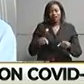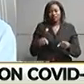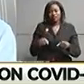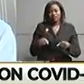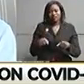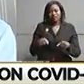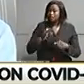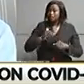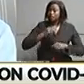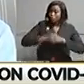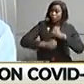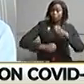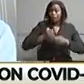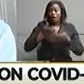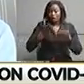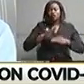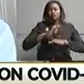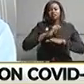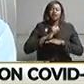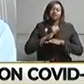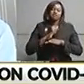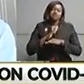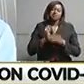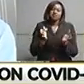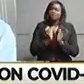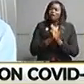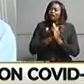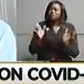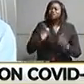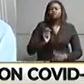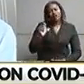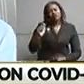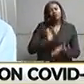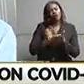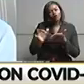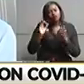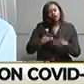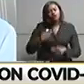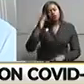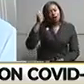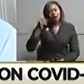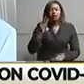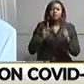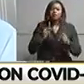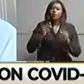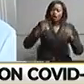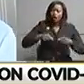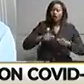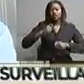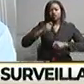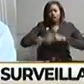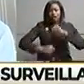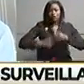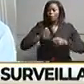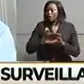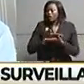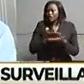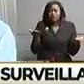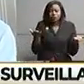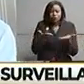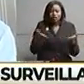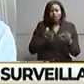public transport in the towns, because people can cycle to wherever they want to cycle,